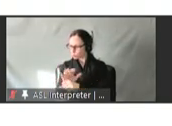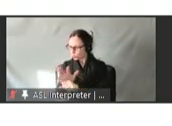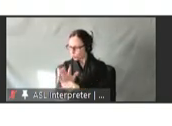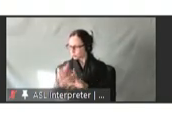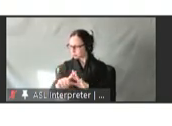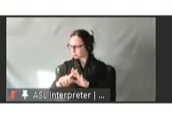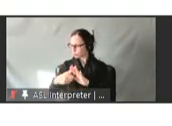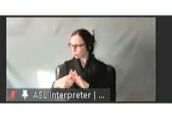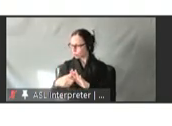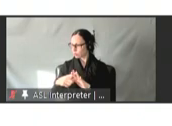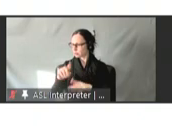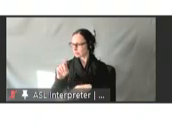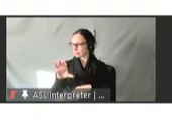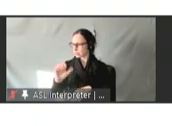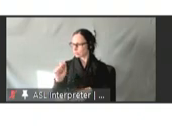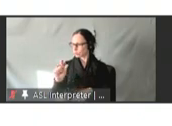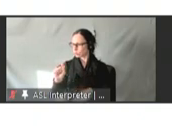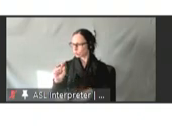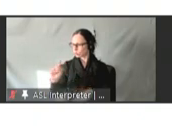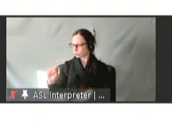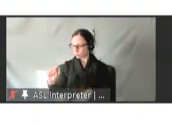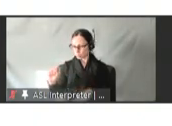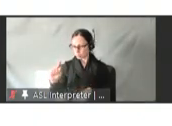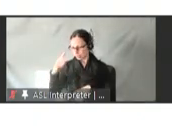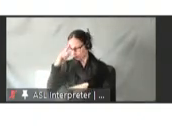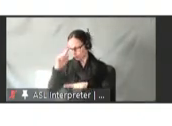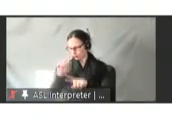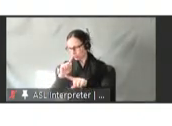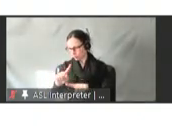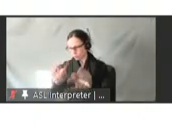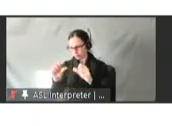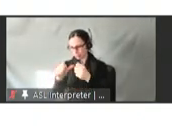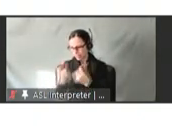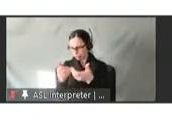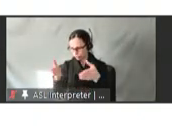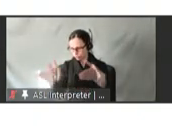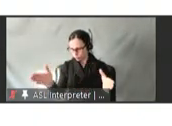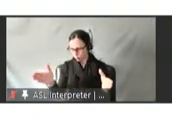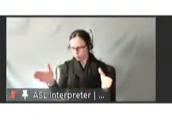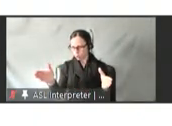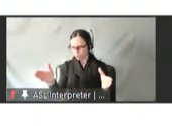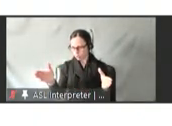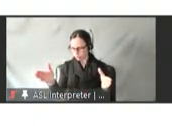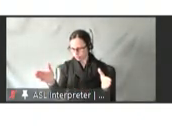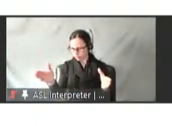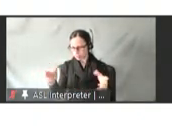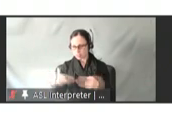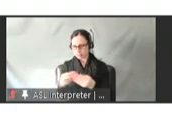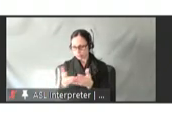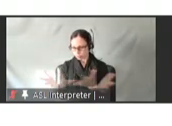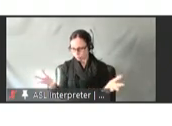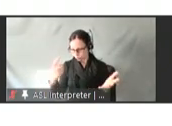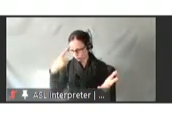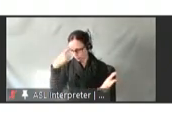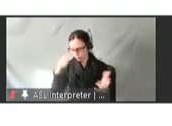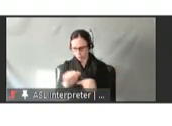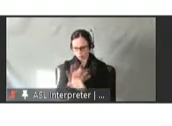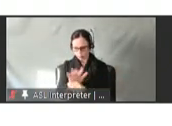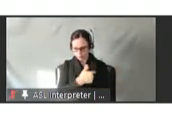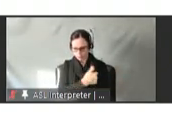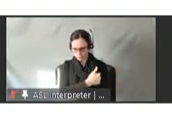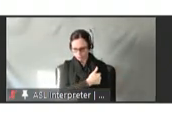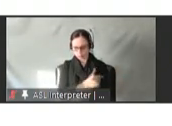in September of 2020 in response to the agency-wide allocation, distribution, and administration of COVID-19